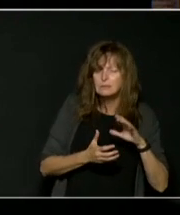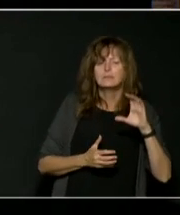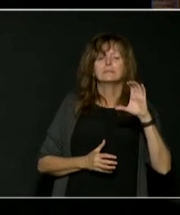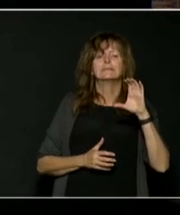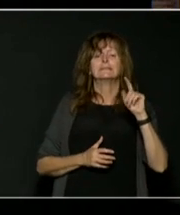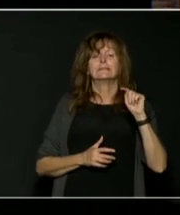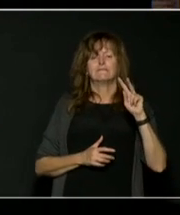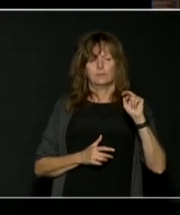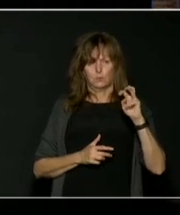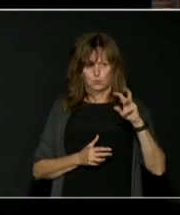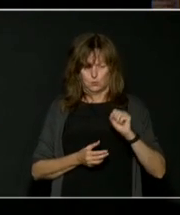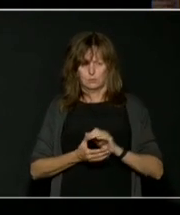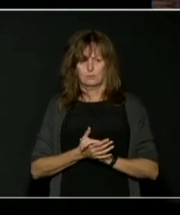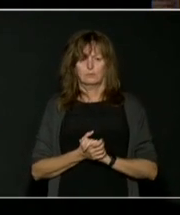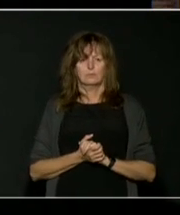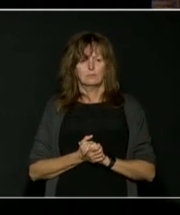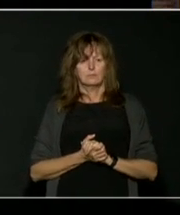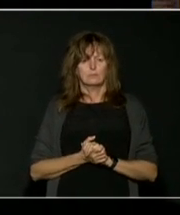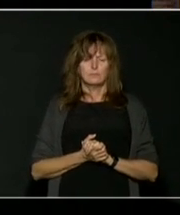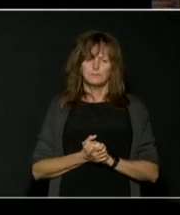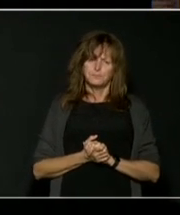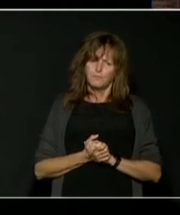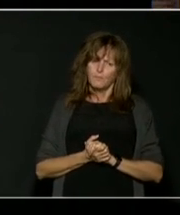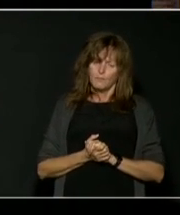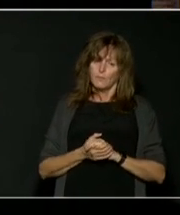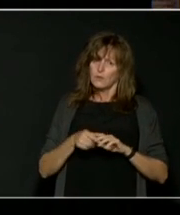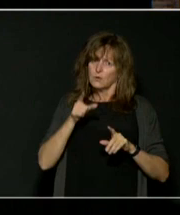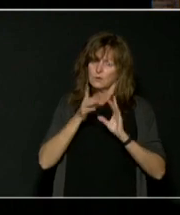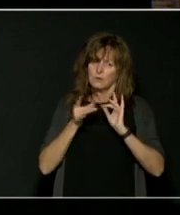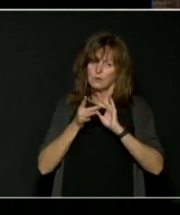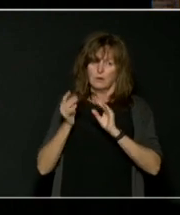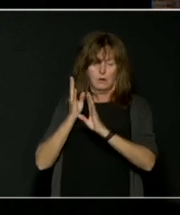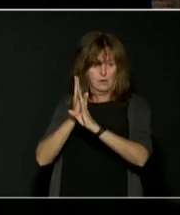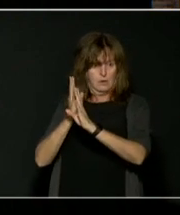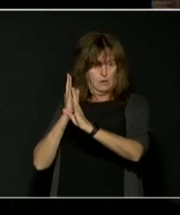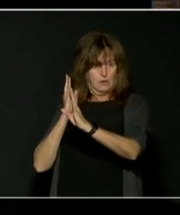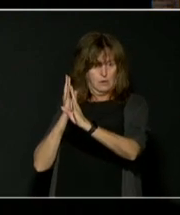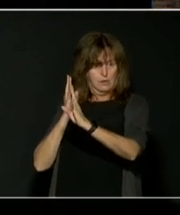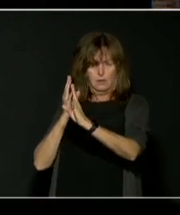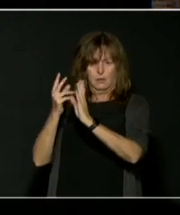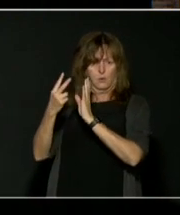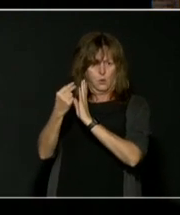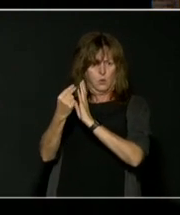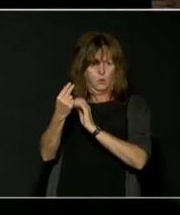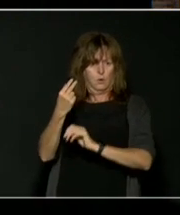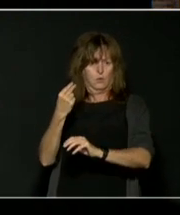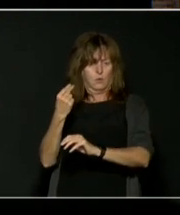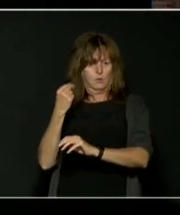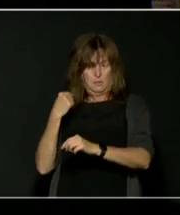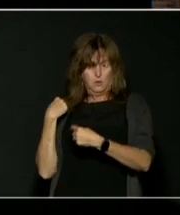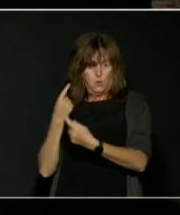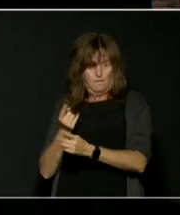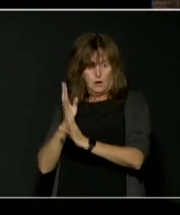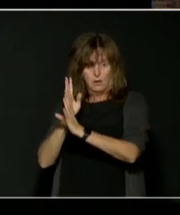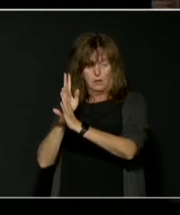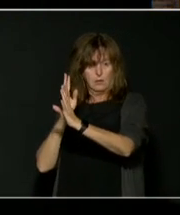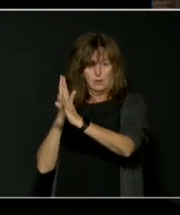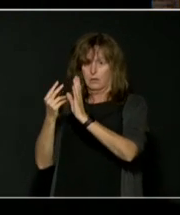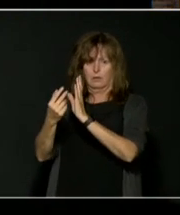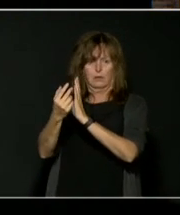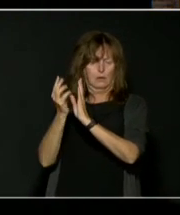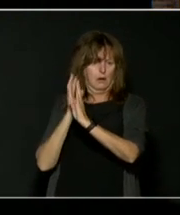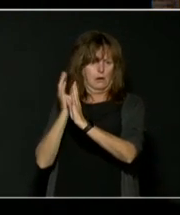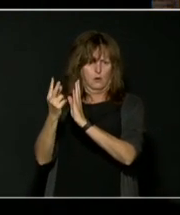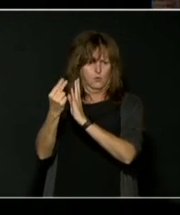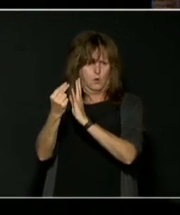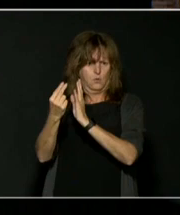of people being turned away from the lineup. So if there are a lot of people who are turned away on a daily basis from the assessment centers, and the testing backlog is what